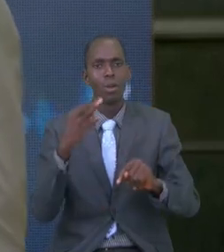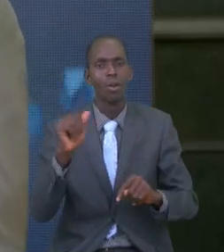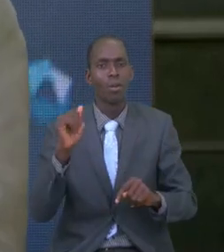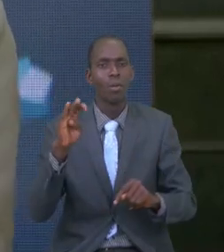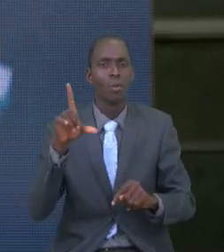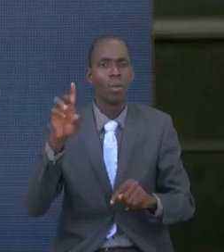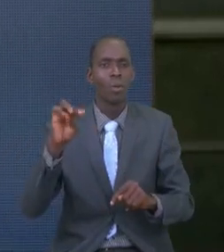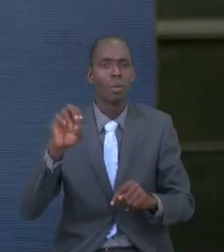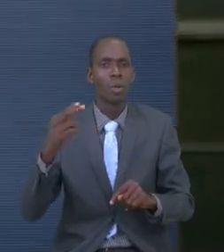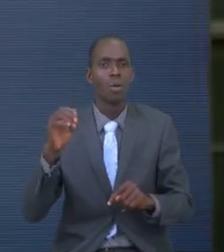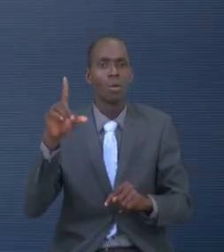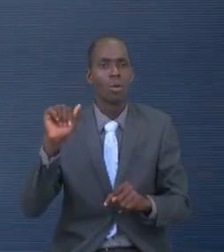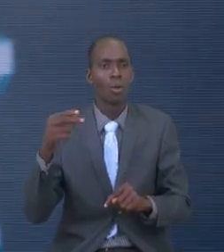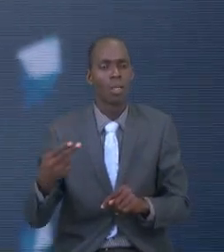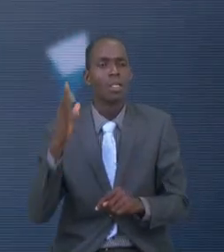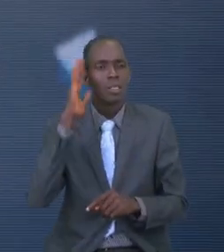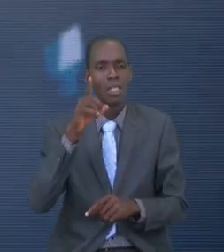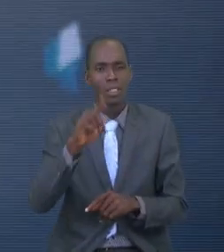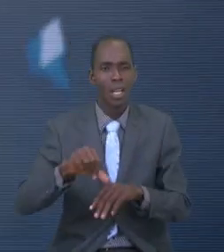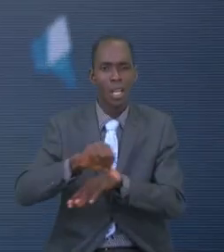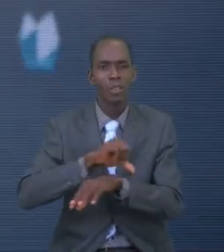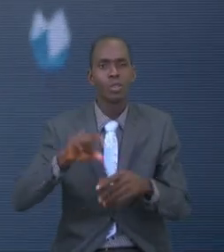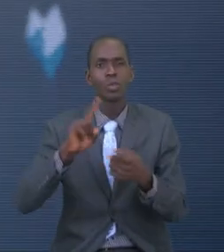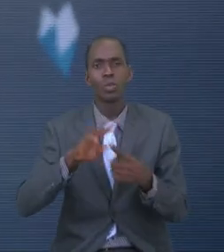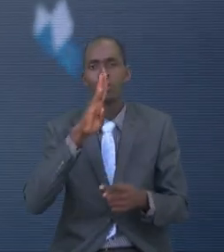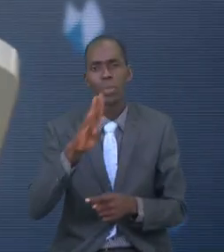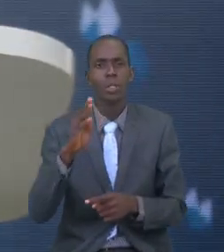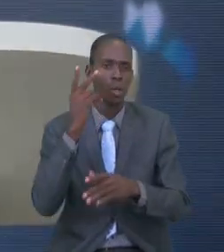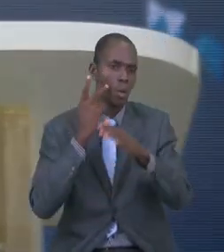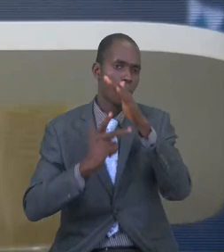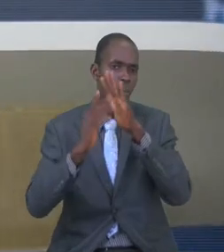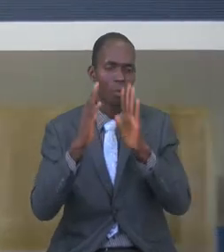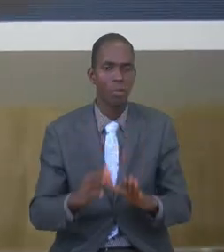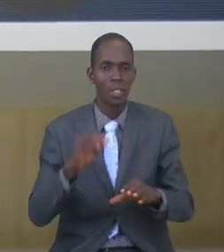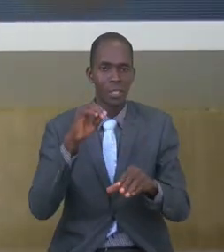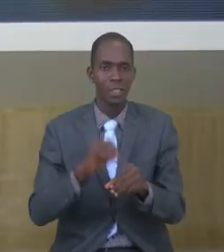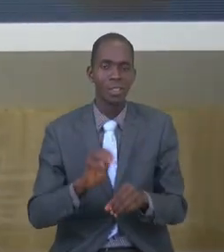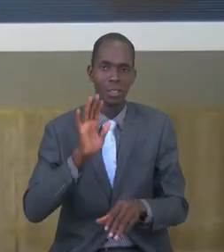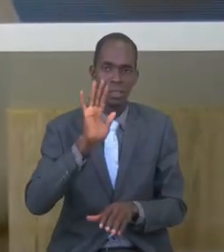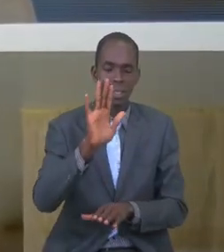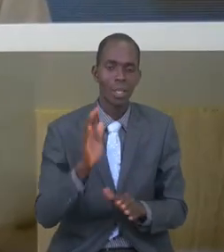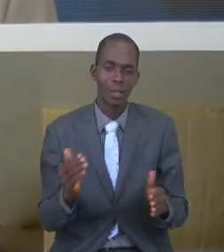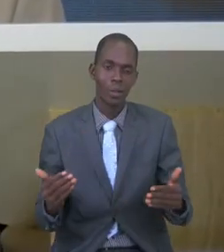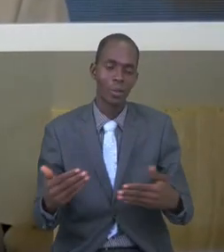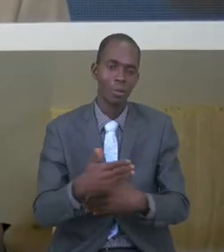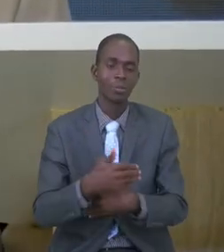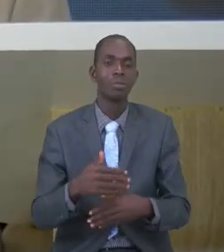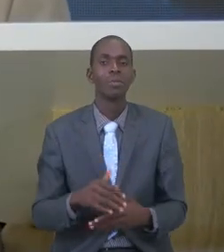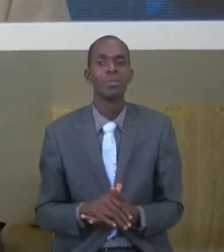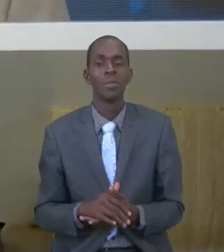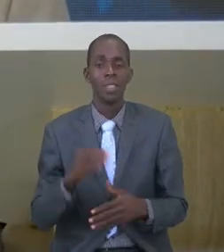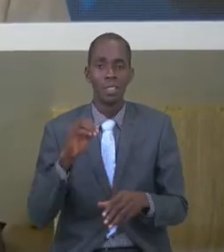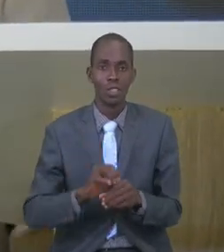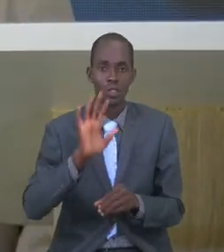thou anoint to be prophet in thy room, in